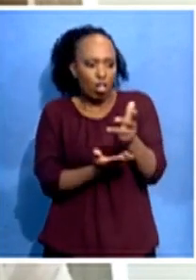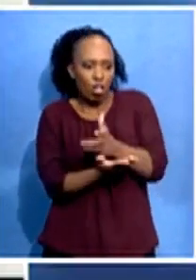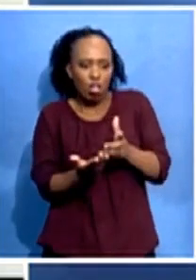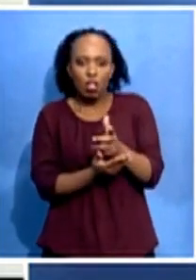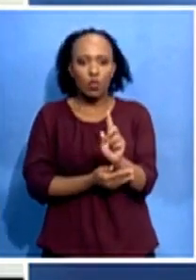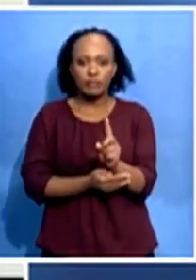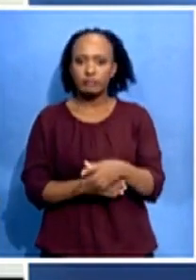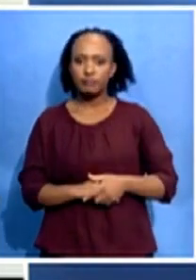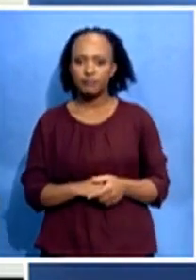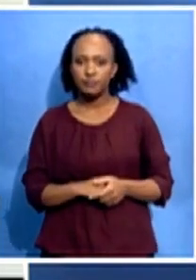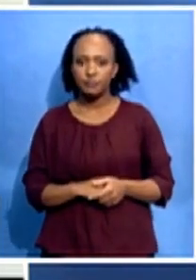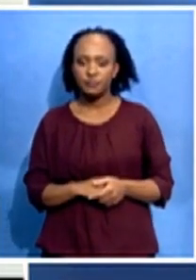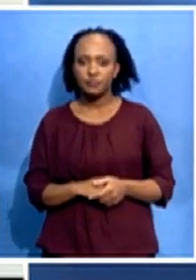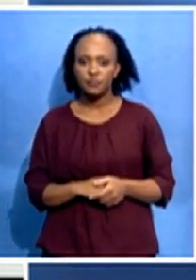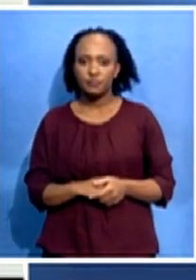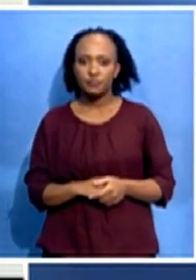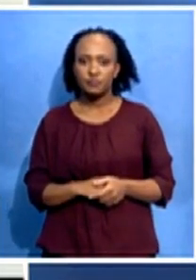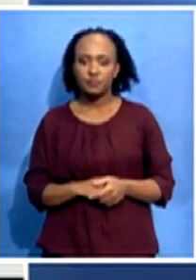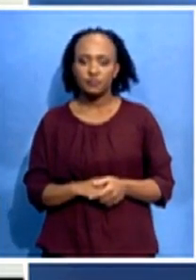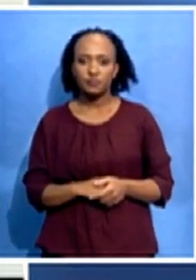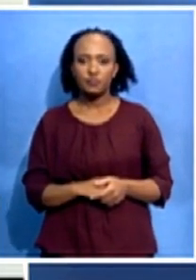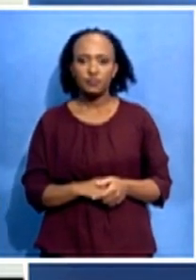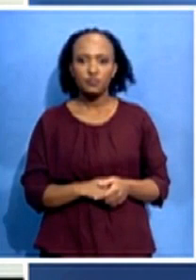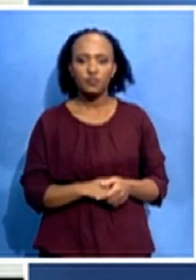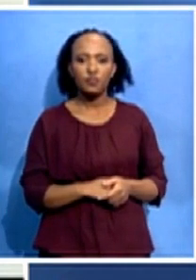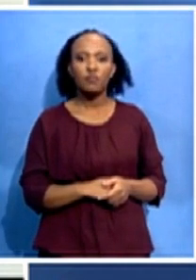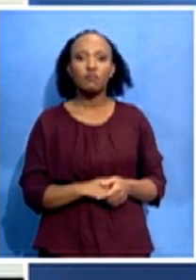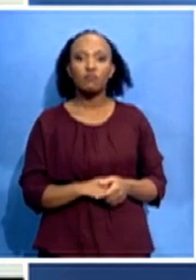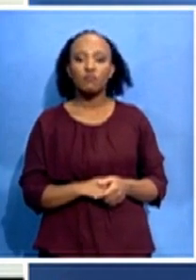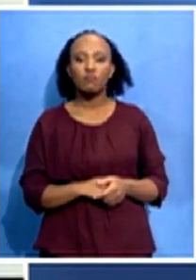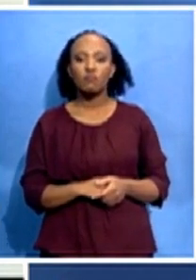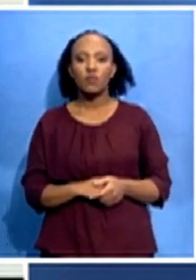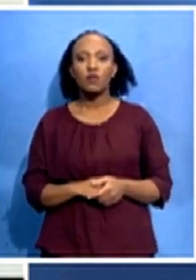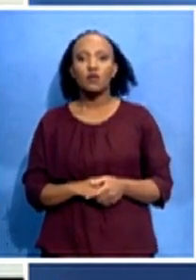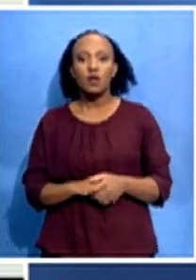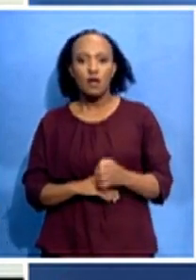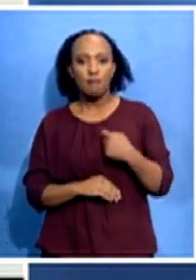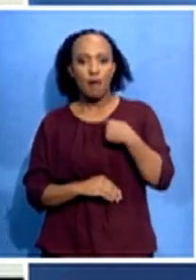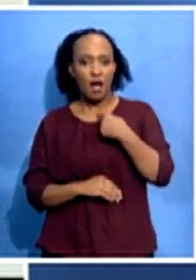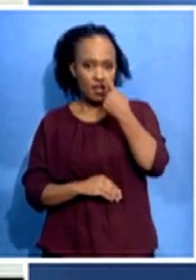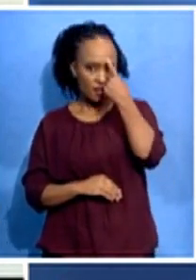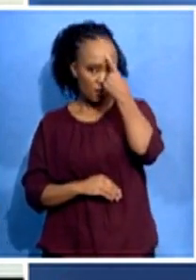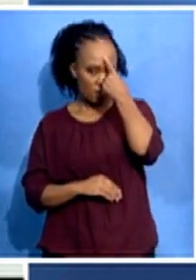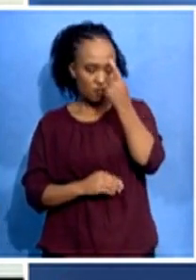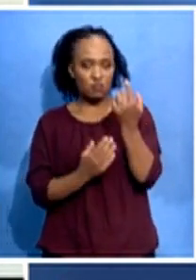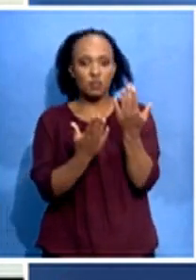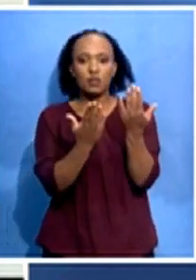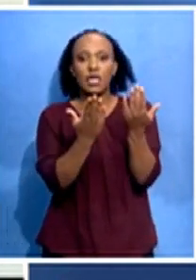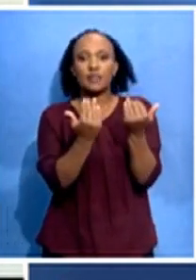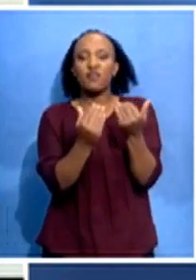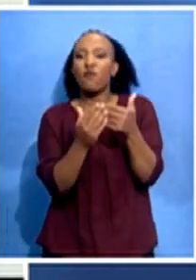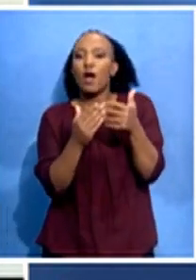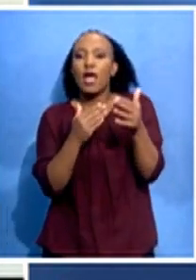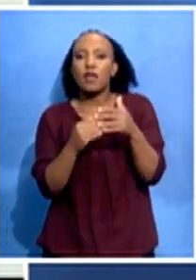Well, I think there's an expectation from every worker, every person earning a salary, to get some type of inflation adjustment to keep one head